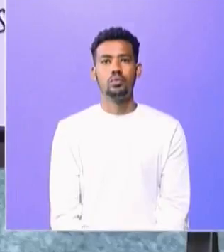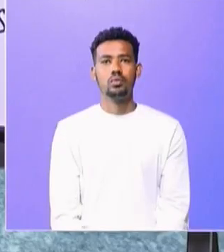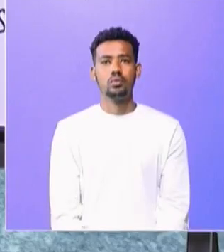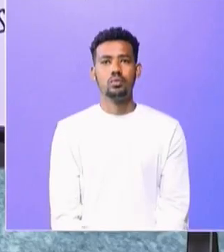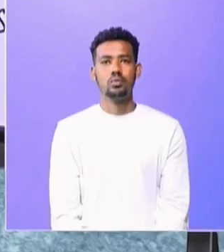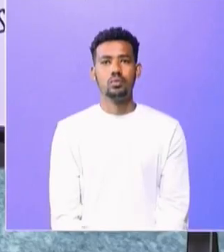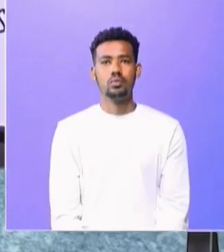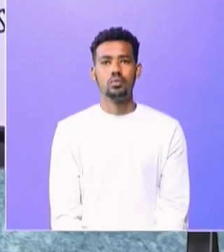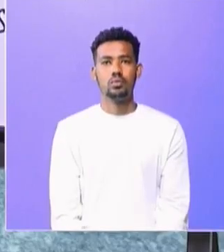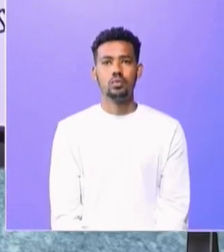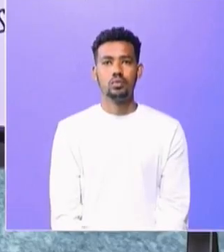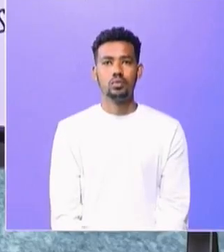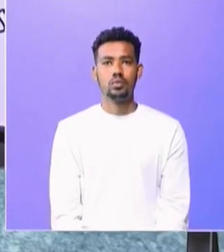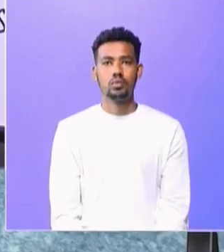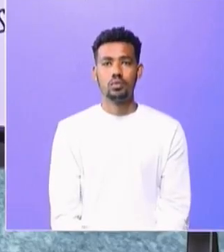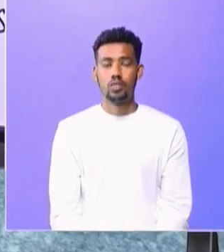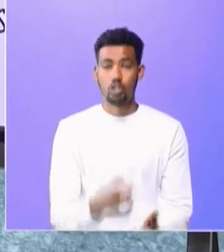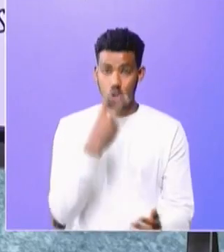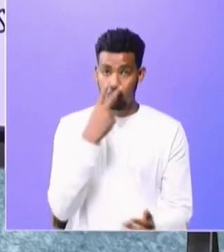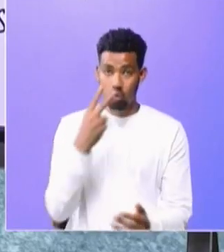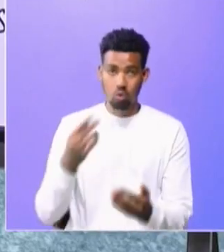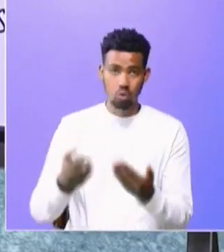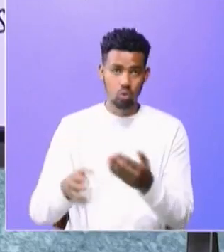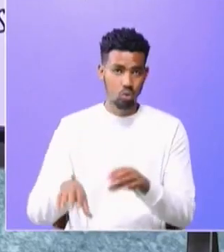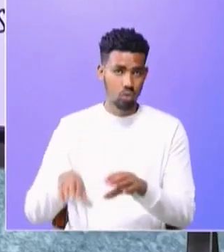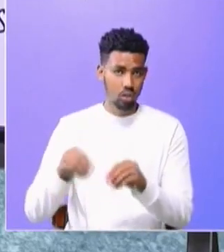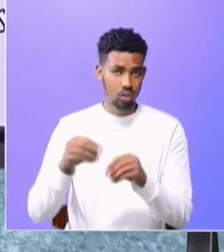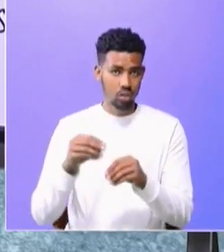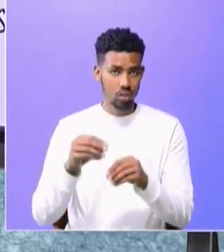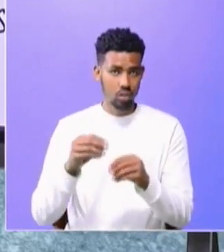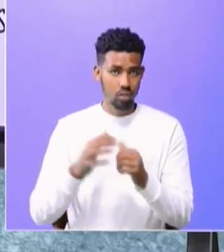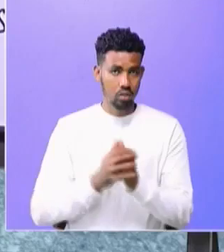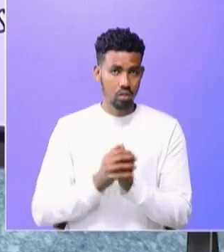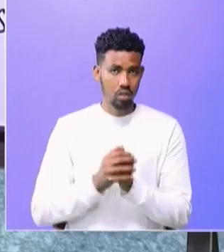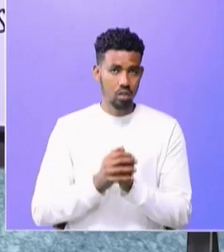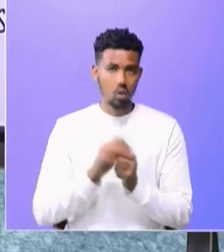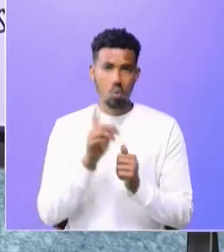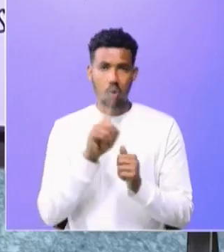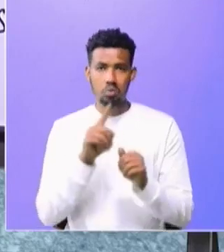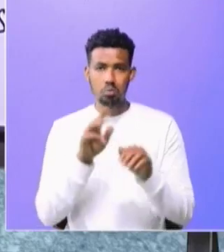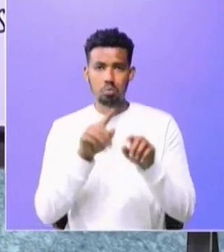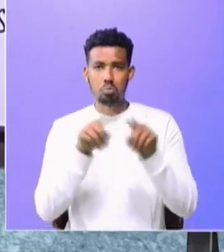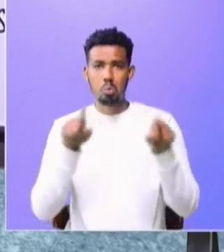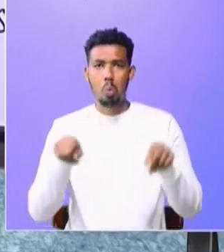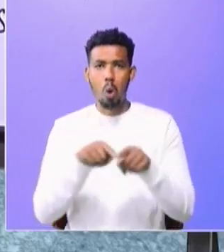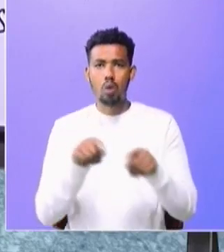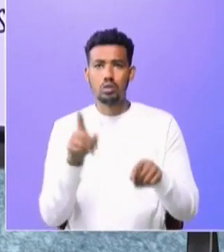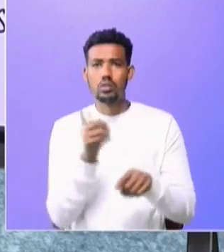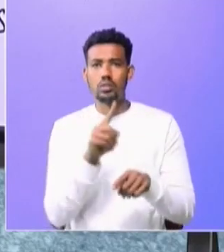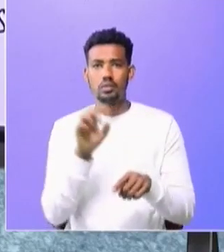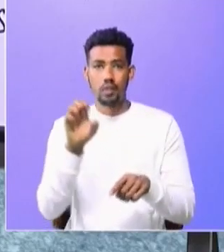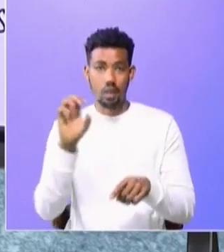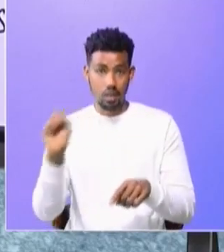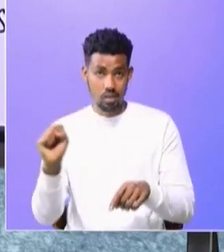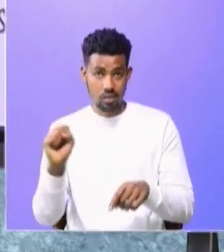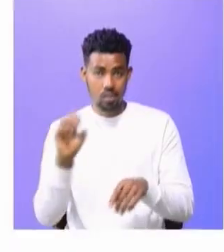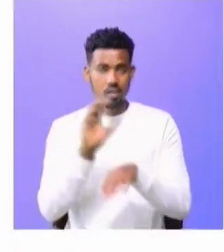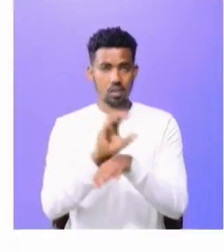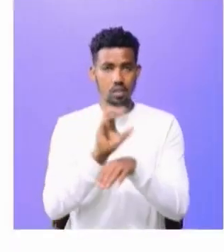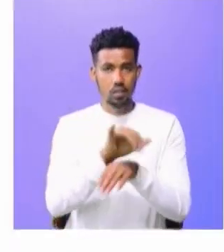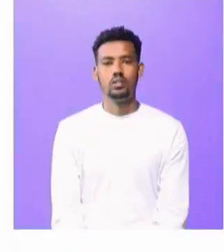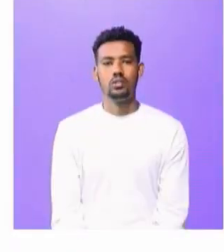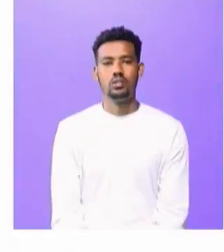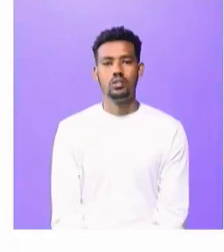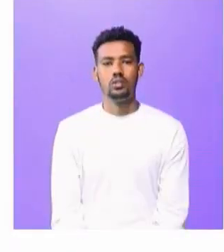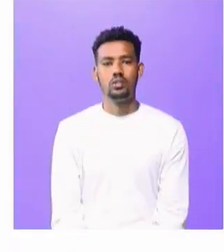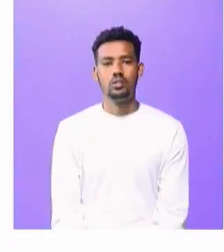Look, students, easily. Box, boxes. Church, churches. Let us